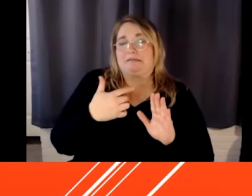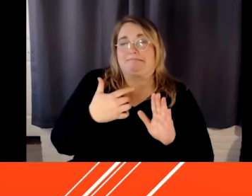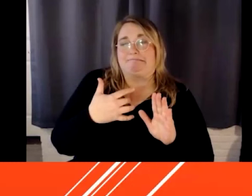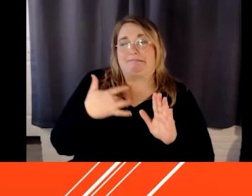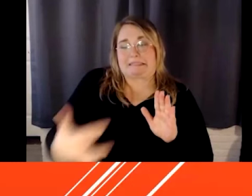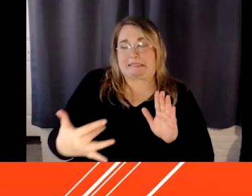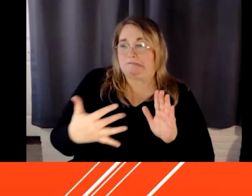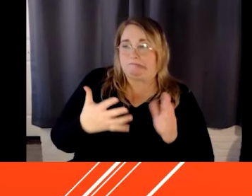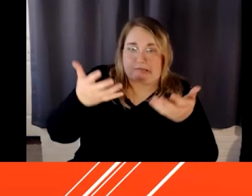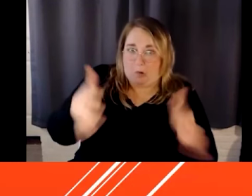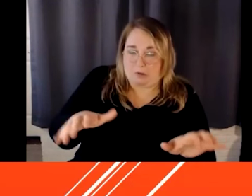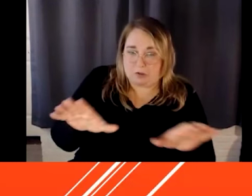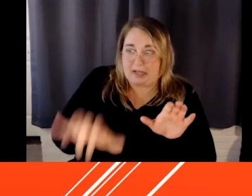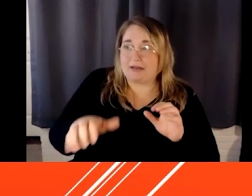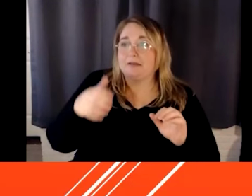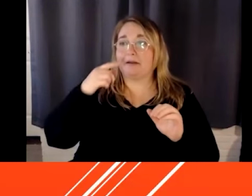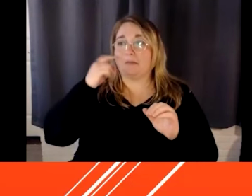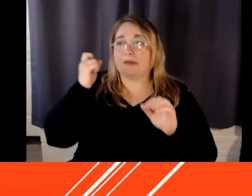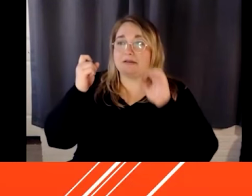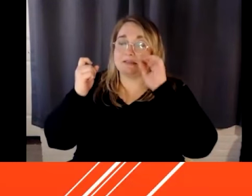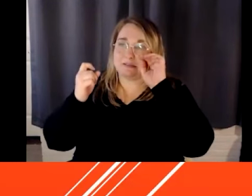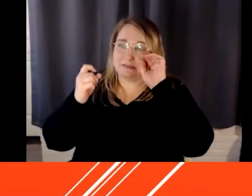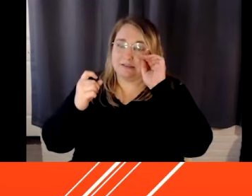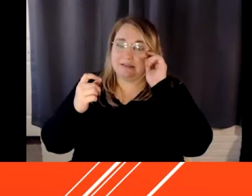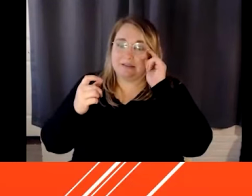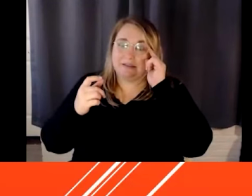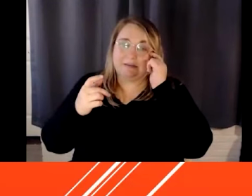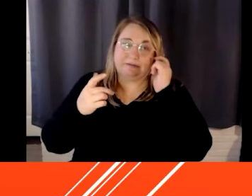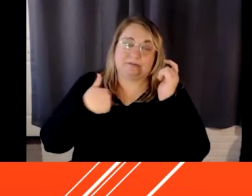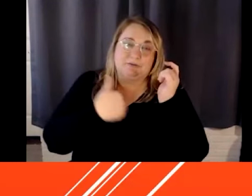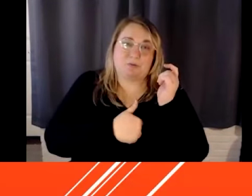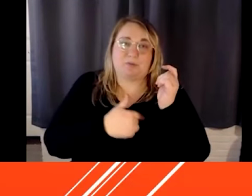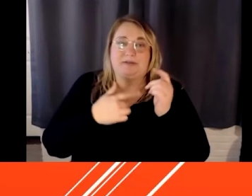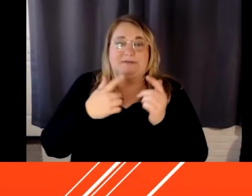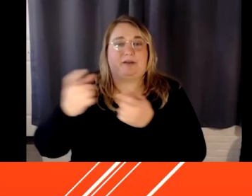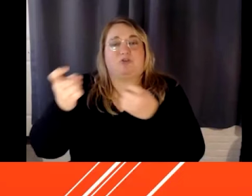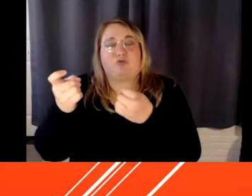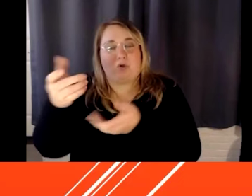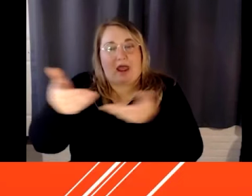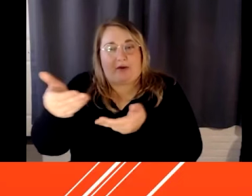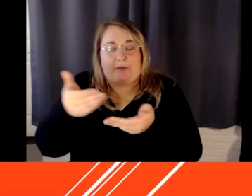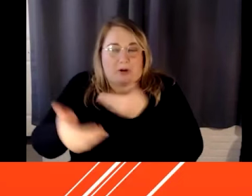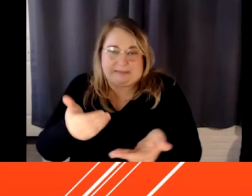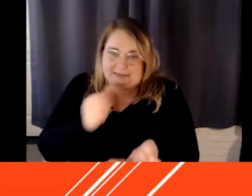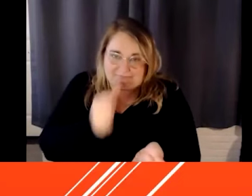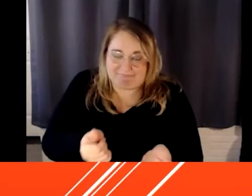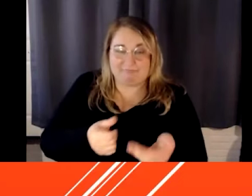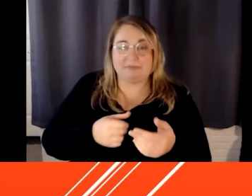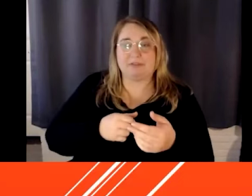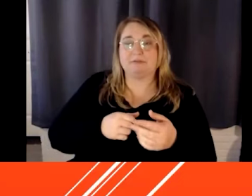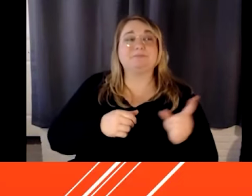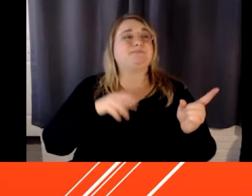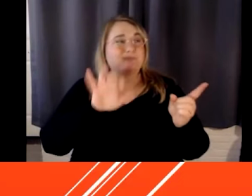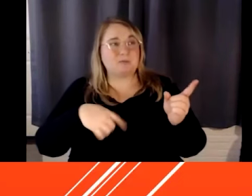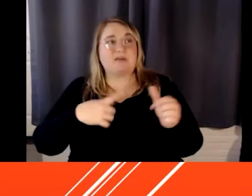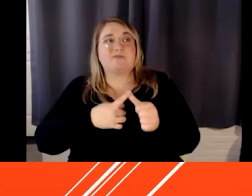to avoid. That was my first thought, is talk to them about why they are at college. Yeah, that's